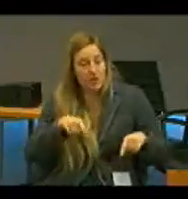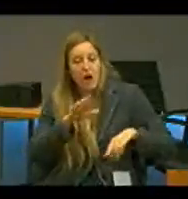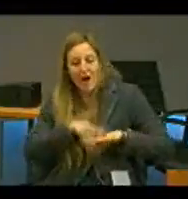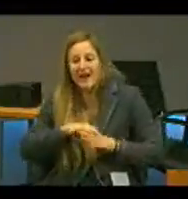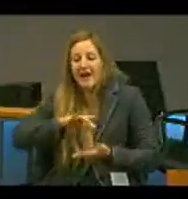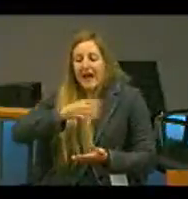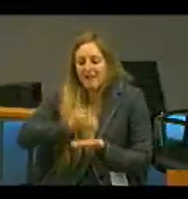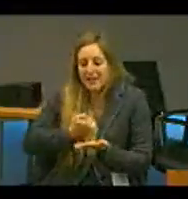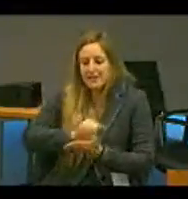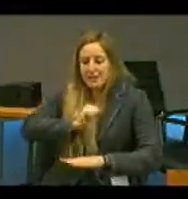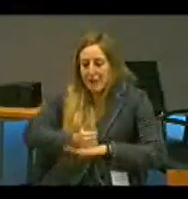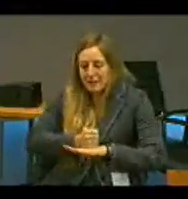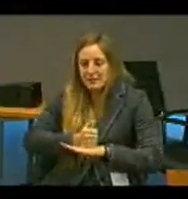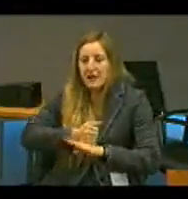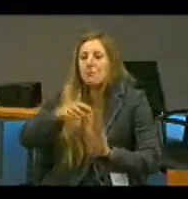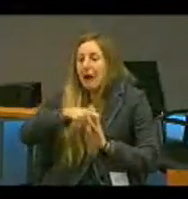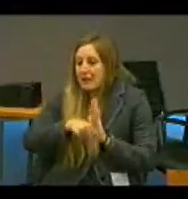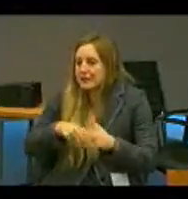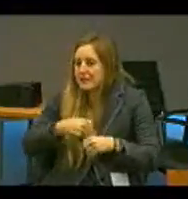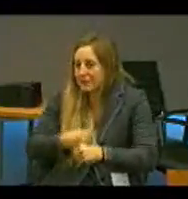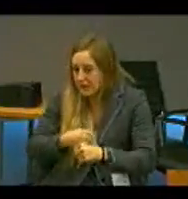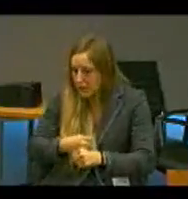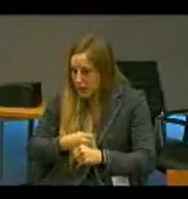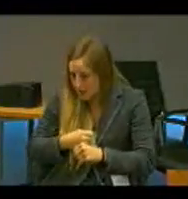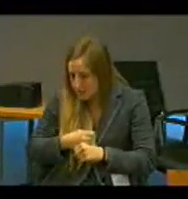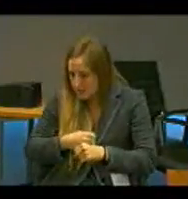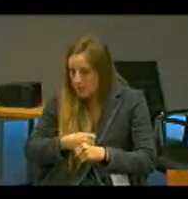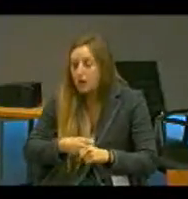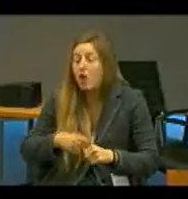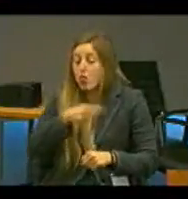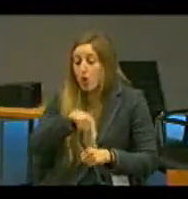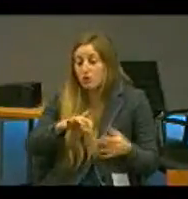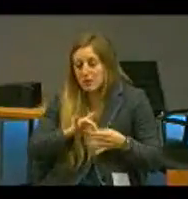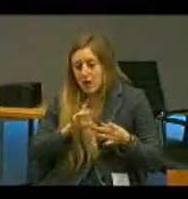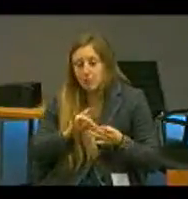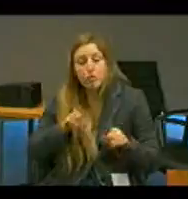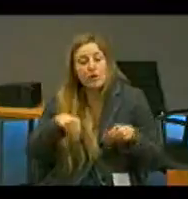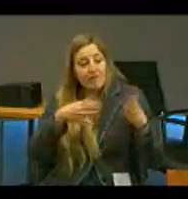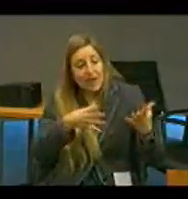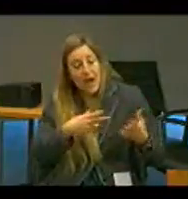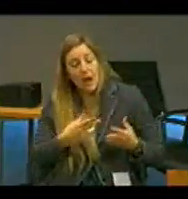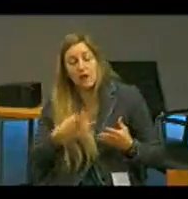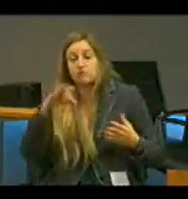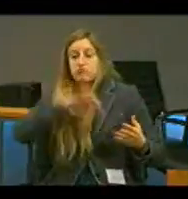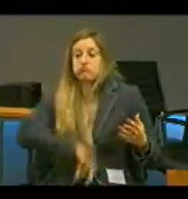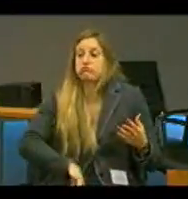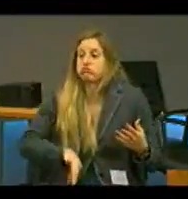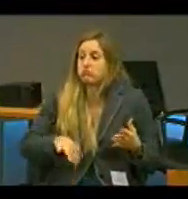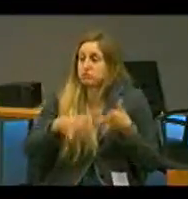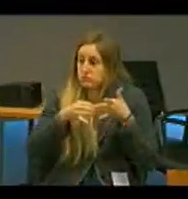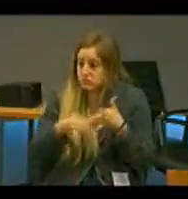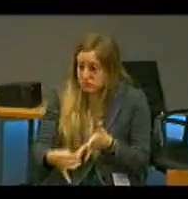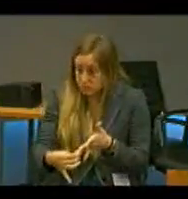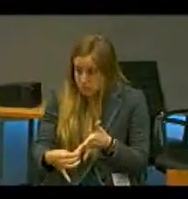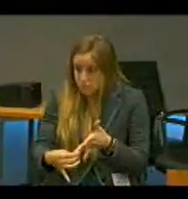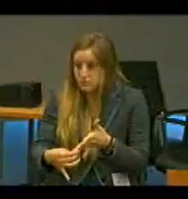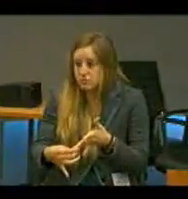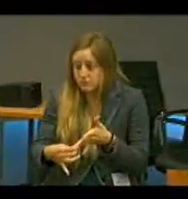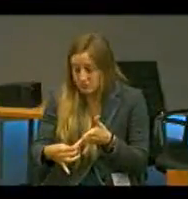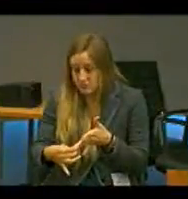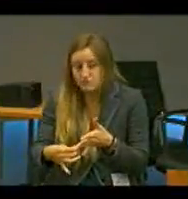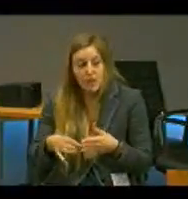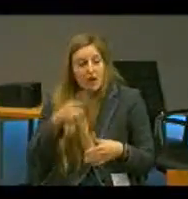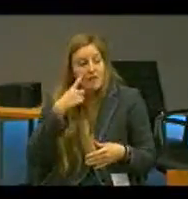Policymaking. I think those comments would provide a useful guide to the Commission for it to undertake a study of